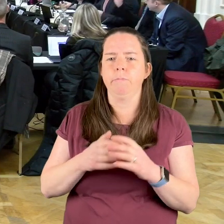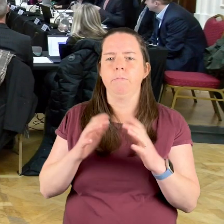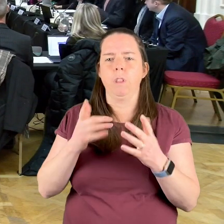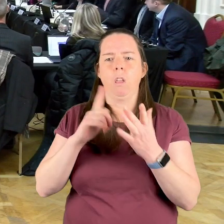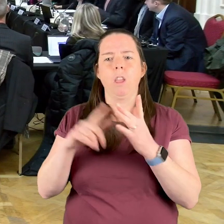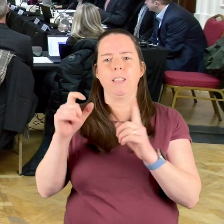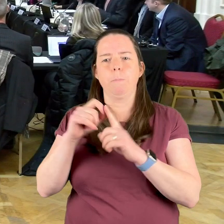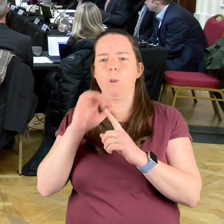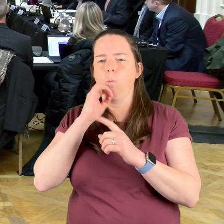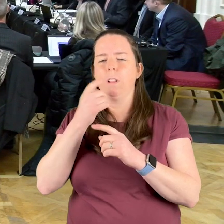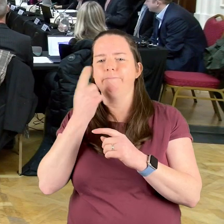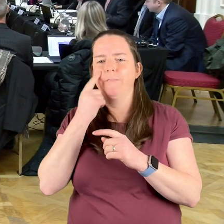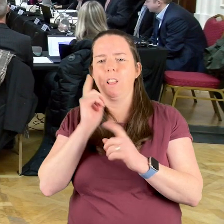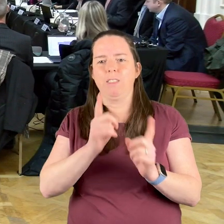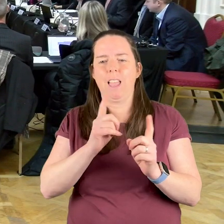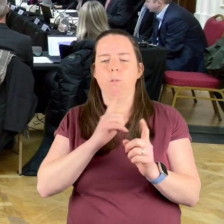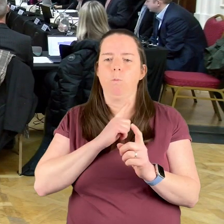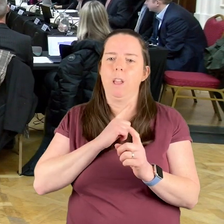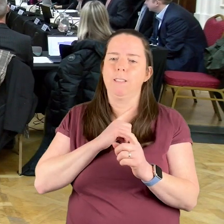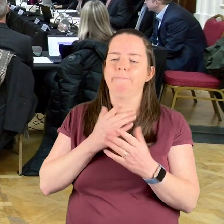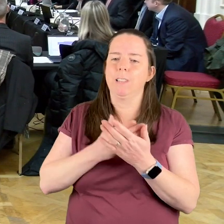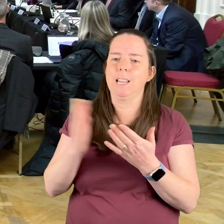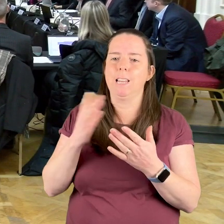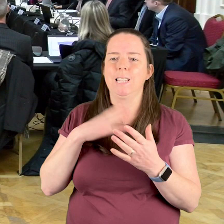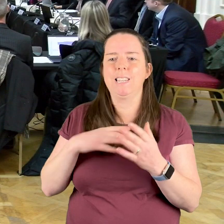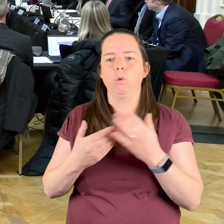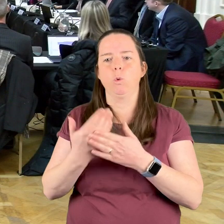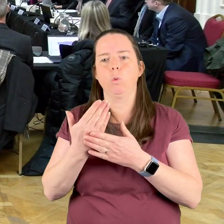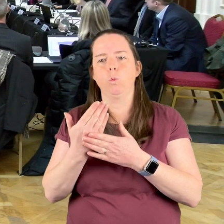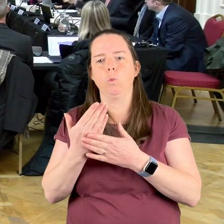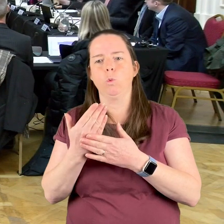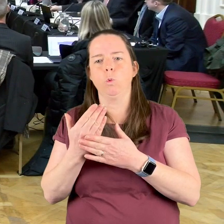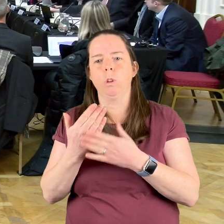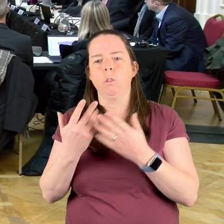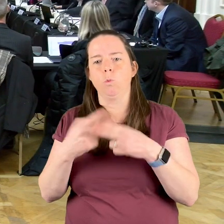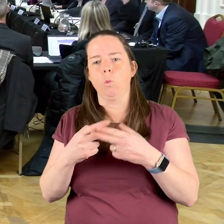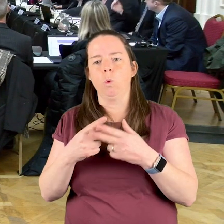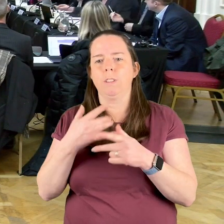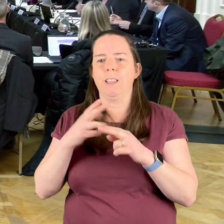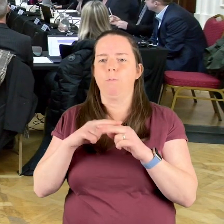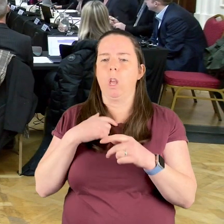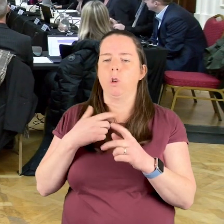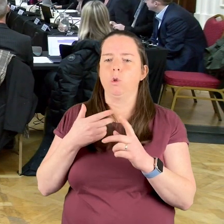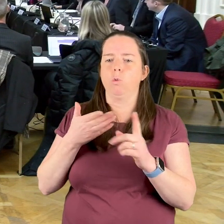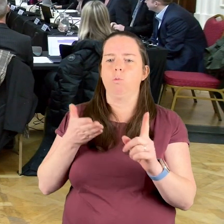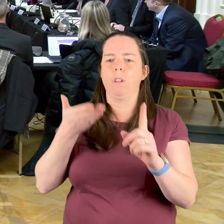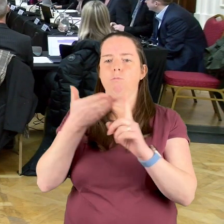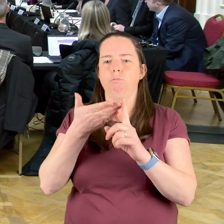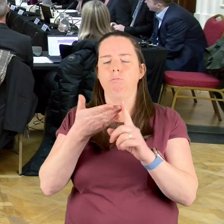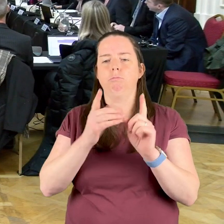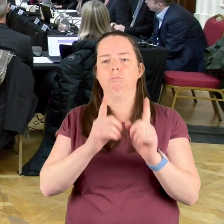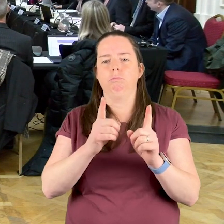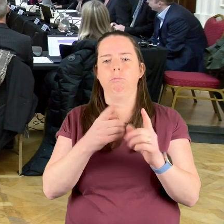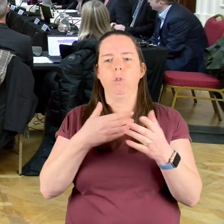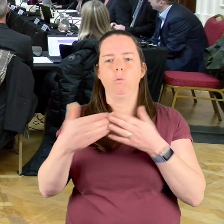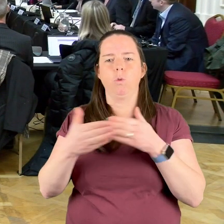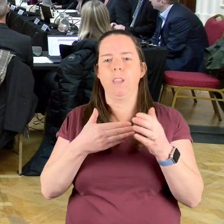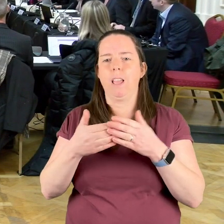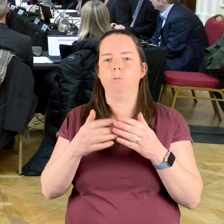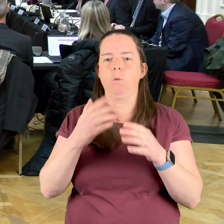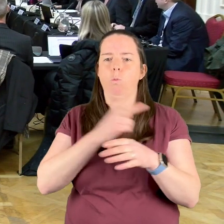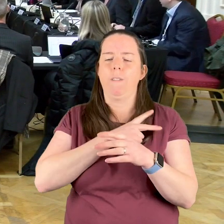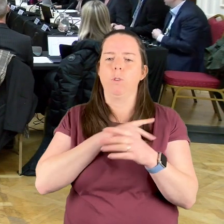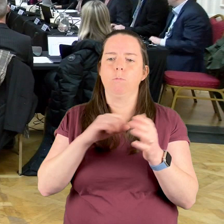be looking at, because we clearly need new tools if we're going to address the workforce